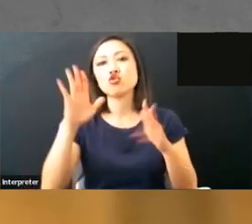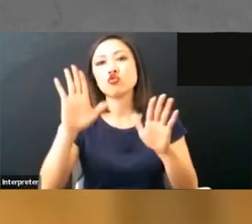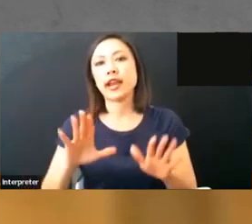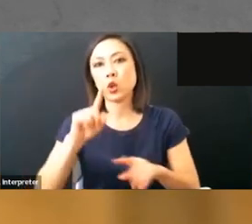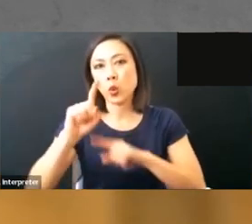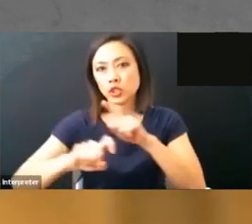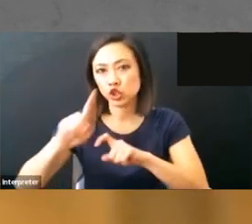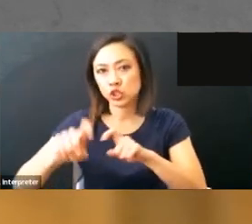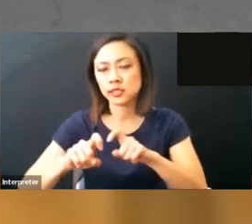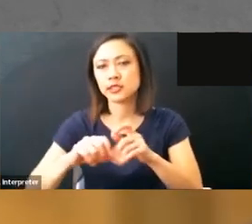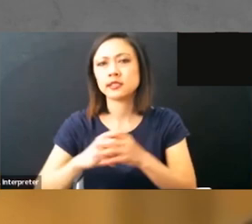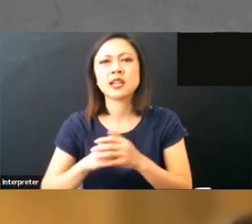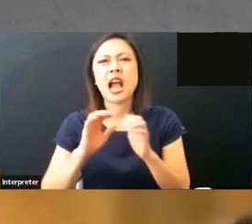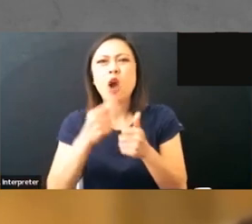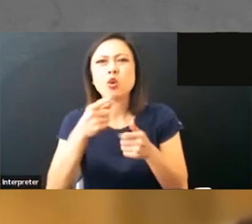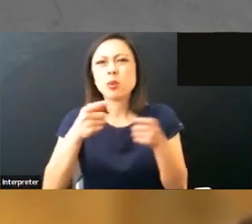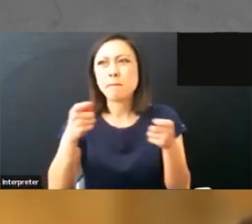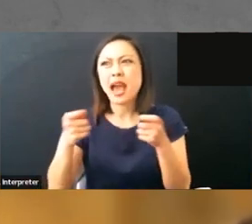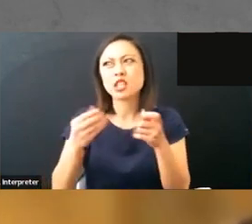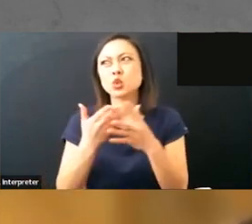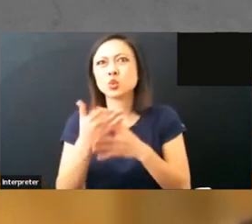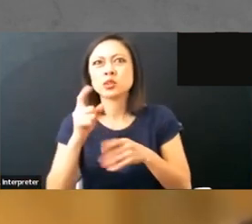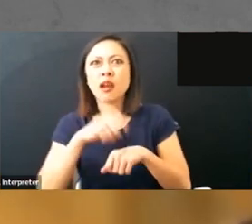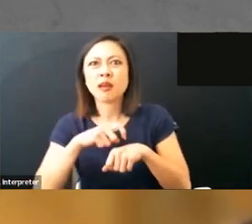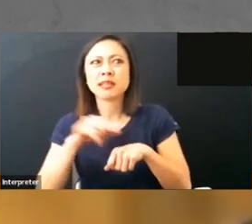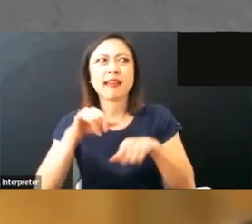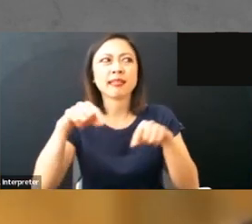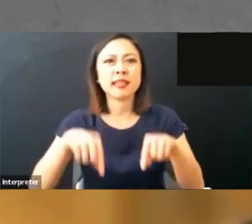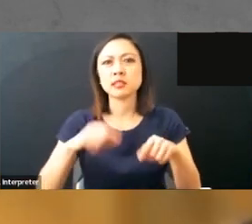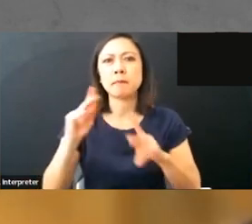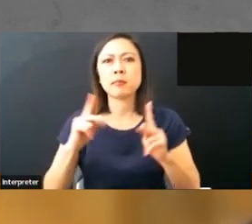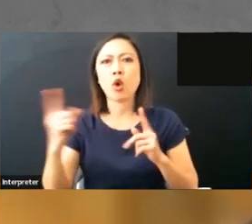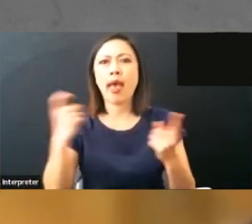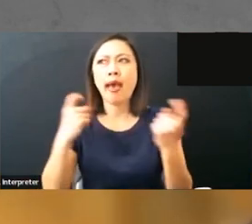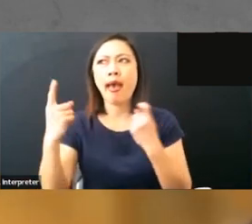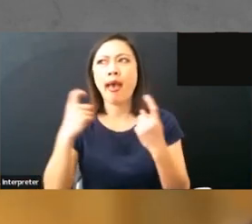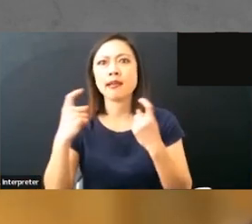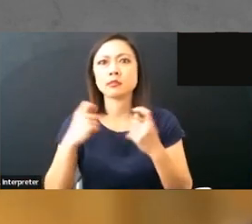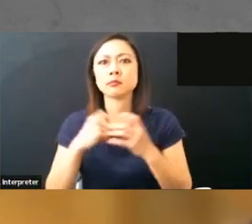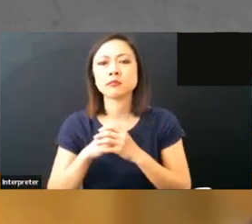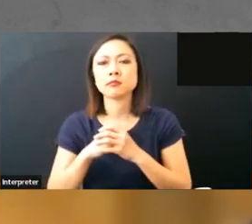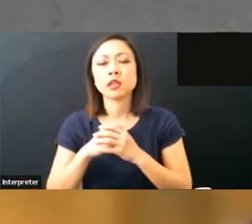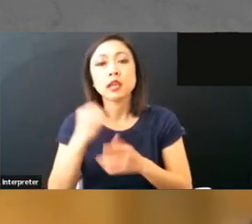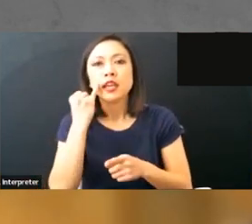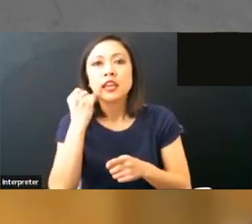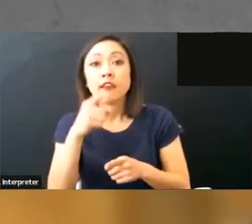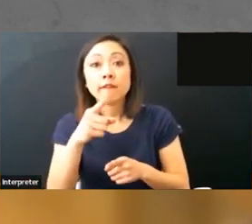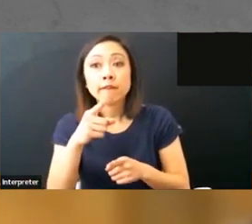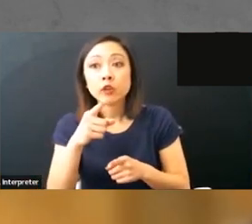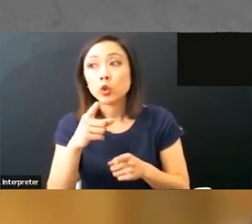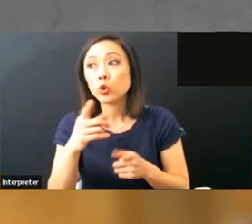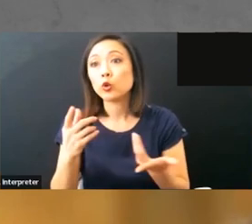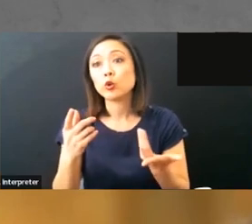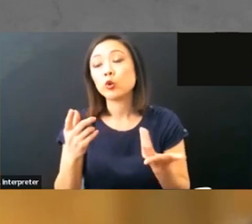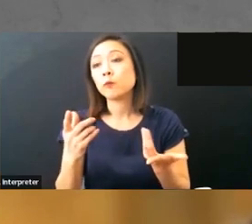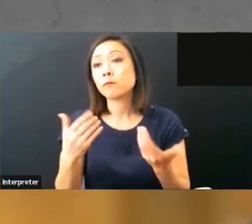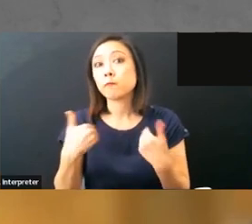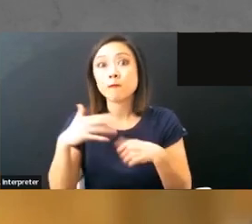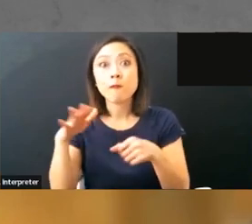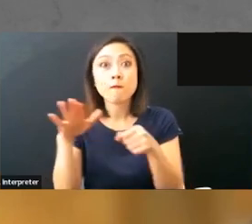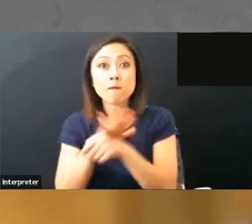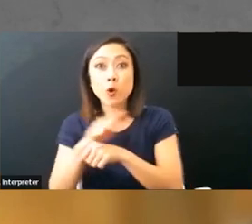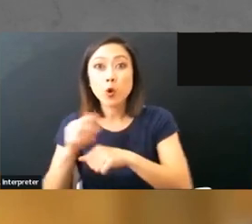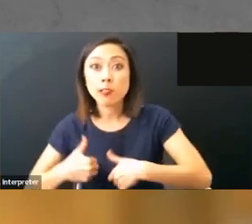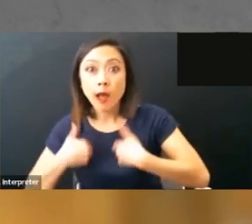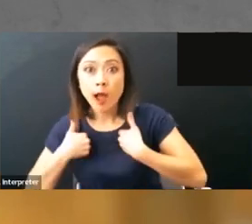how do you manage through times like this. But I think that if you don't have a full life, whatever it is, children, community